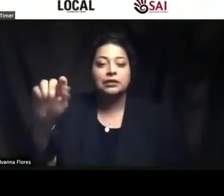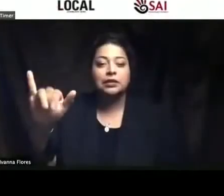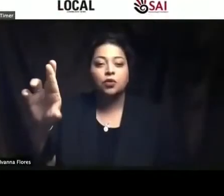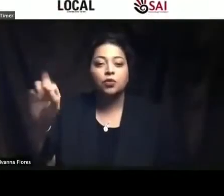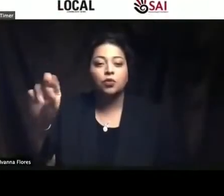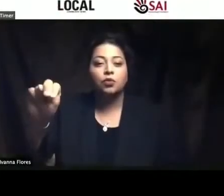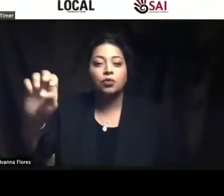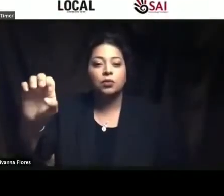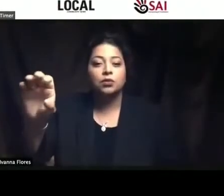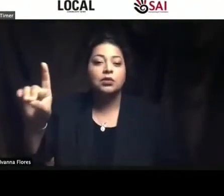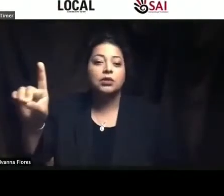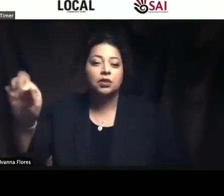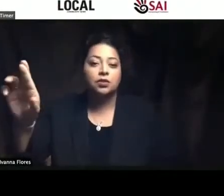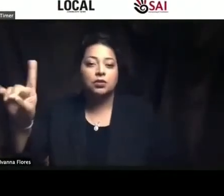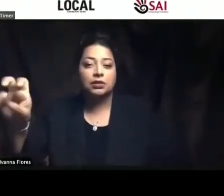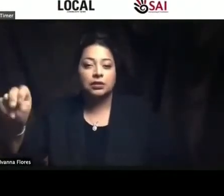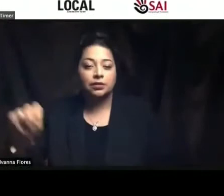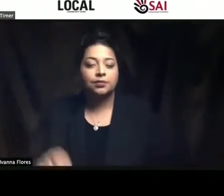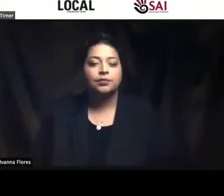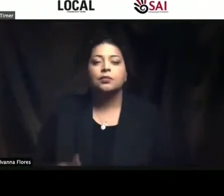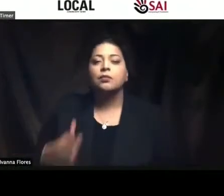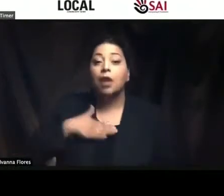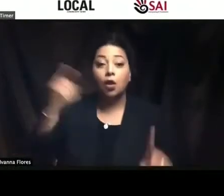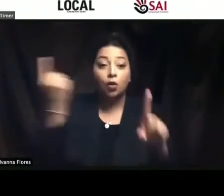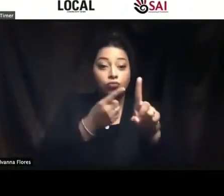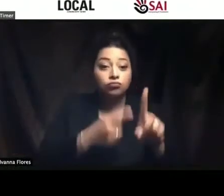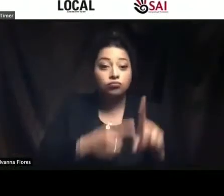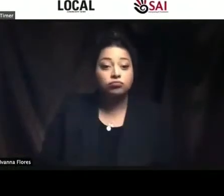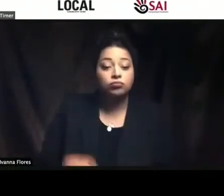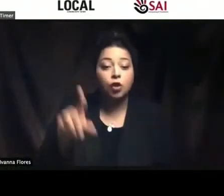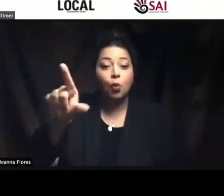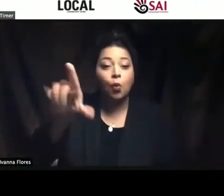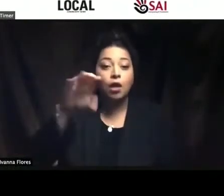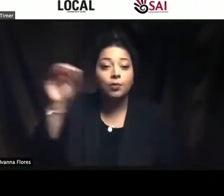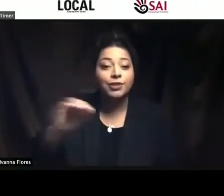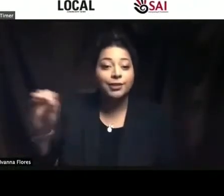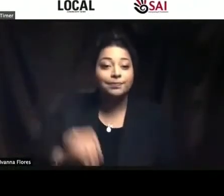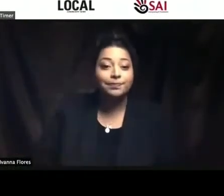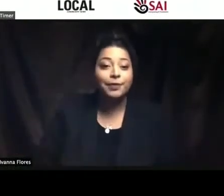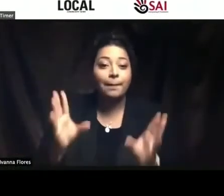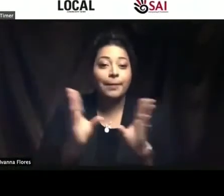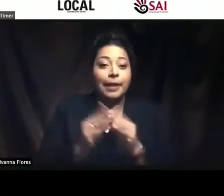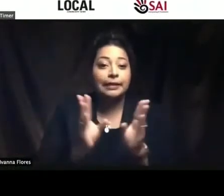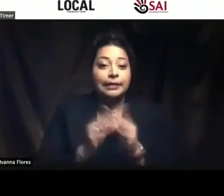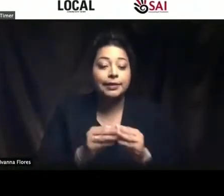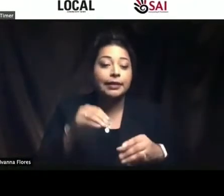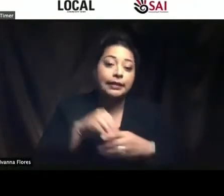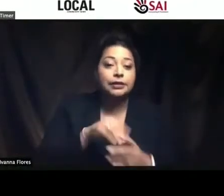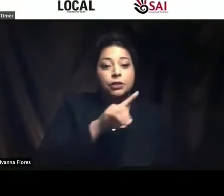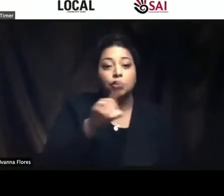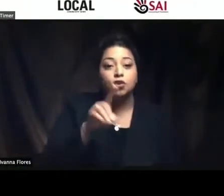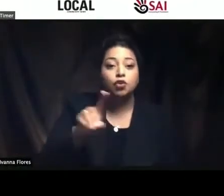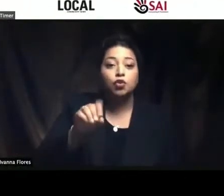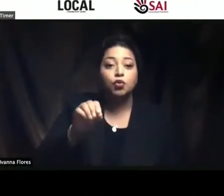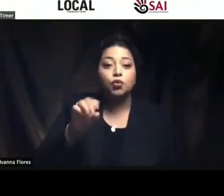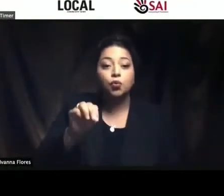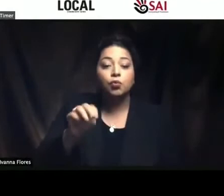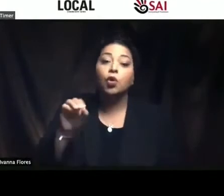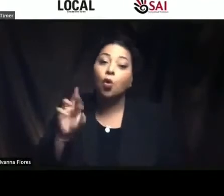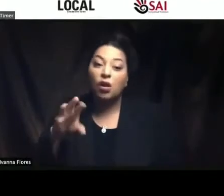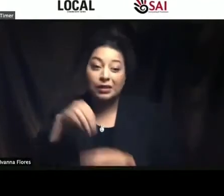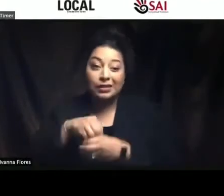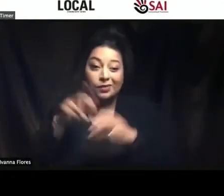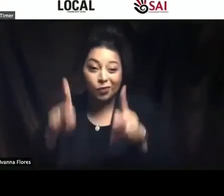Yes, ma'am. So my goal in the first 6 months is to attend 100% of the meetings, either via Zoom or if they're having them in person,